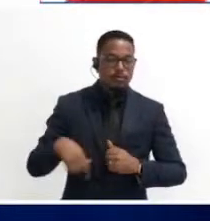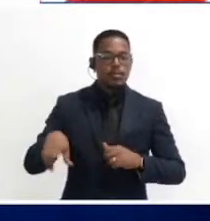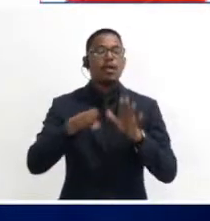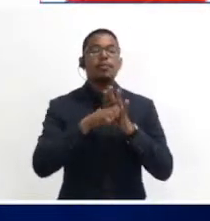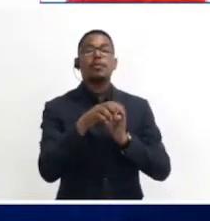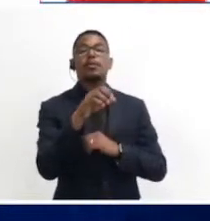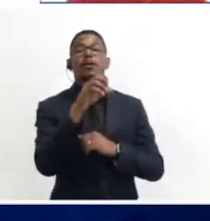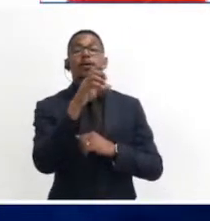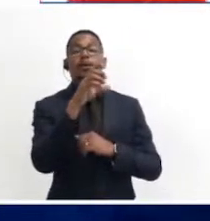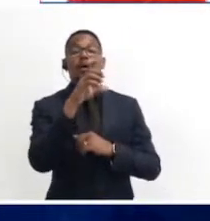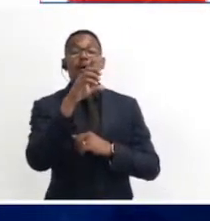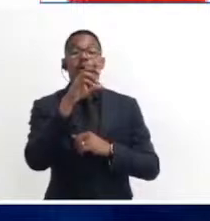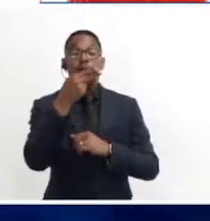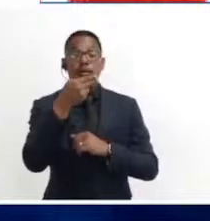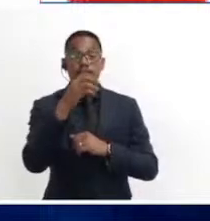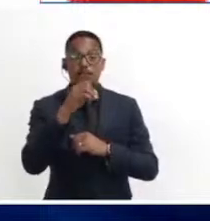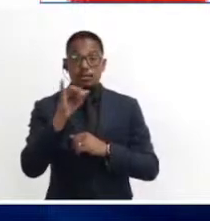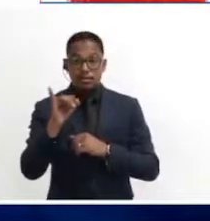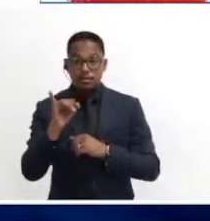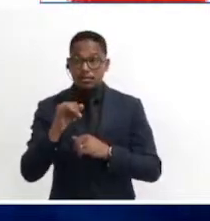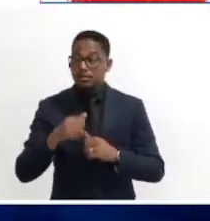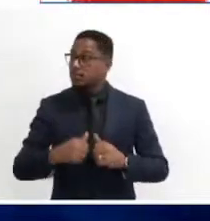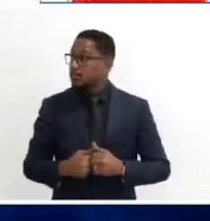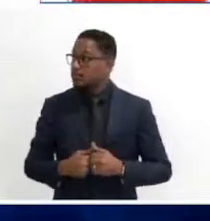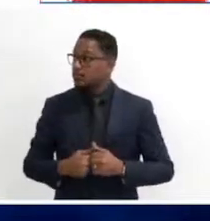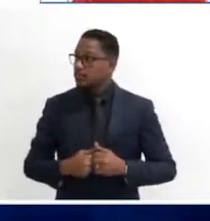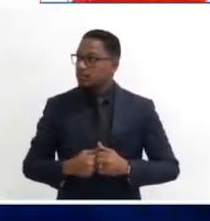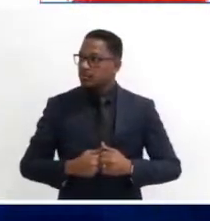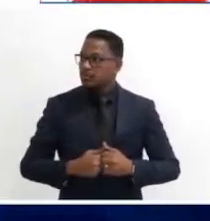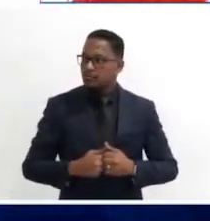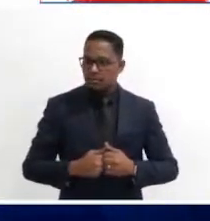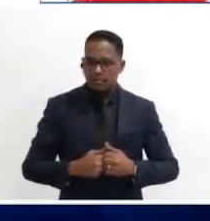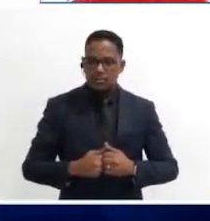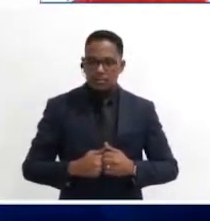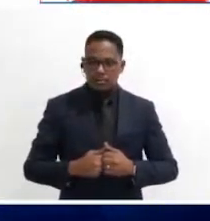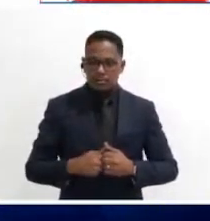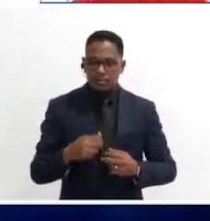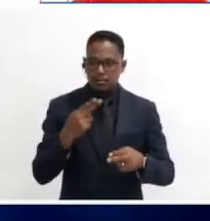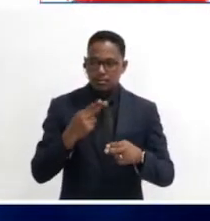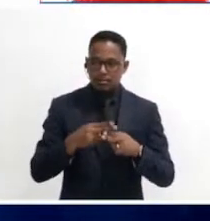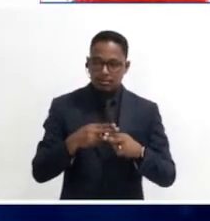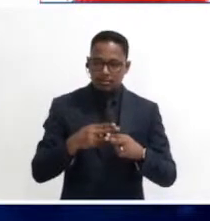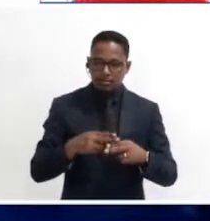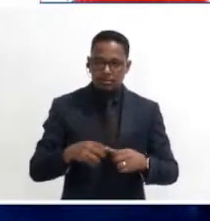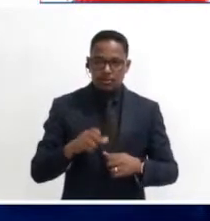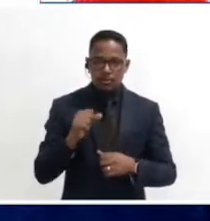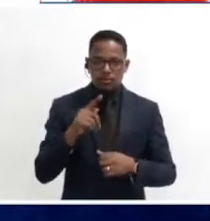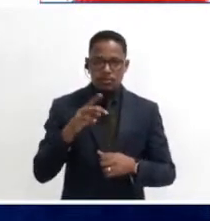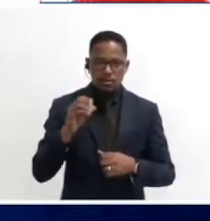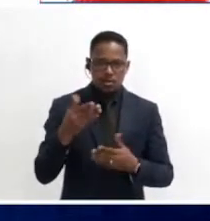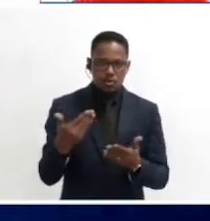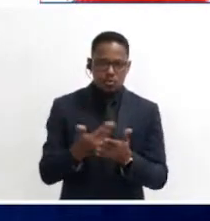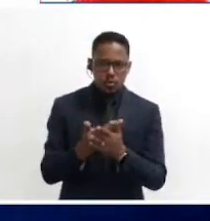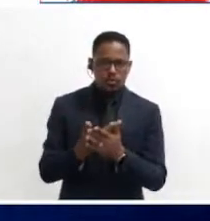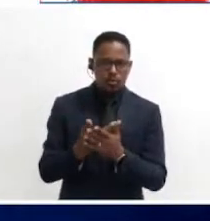So it's how we describe these kinds of substrate materials.